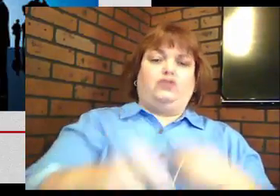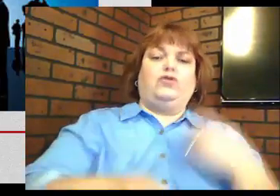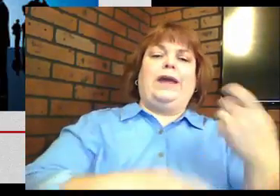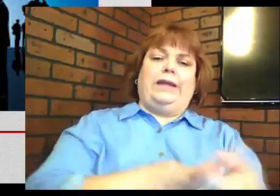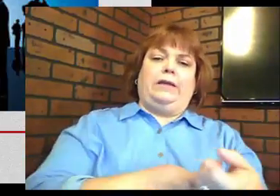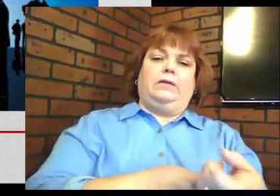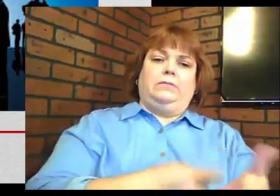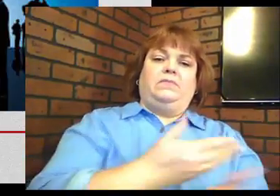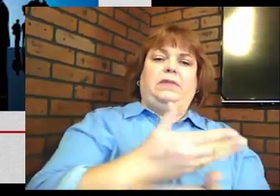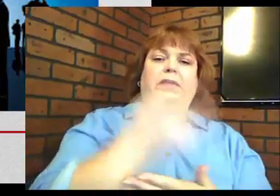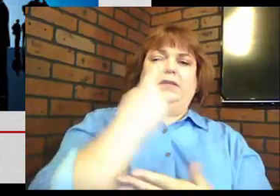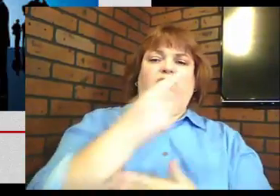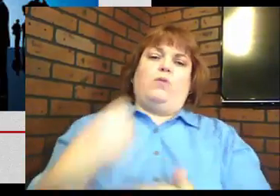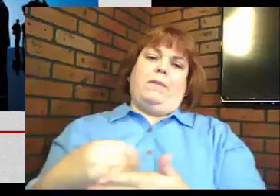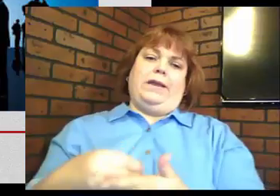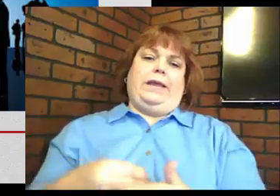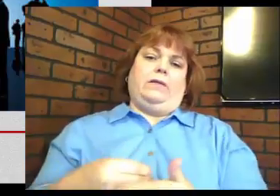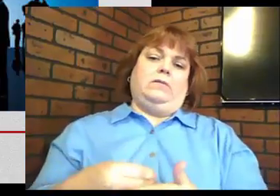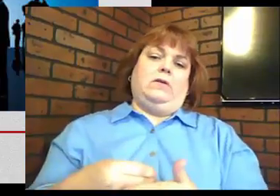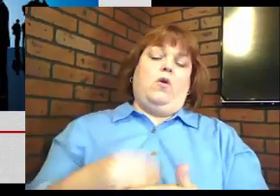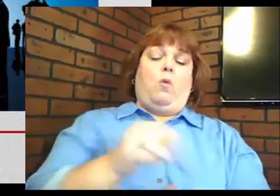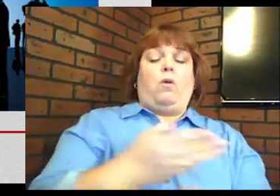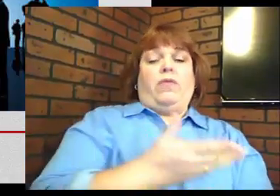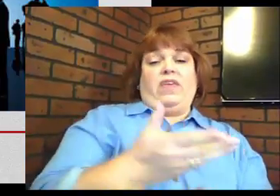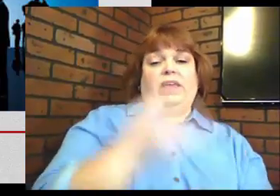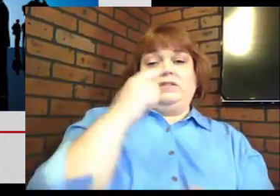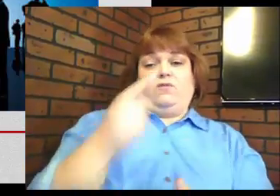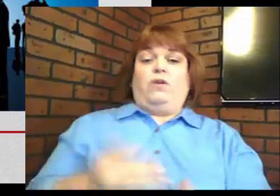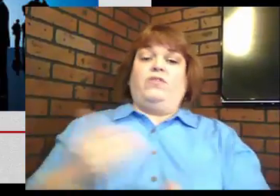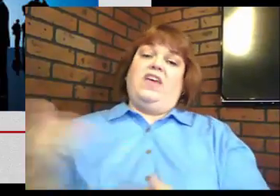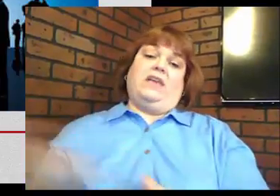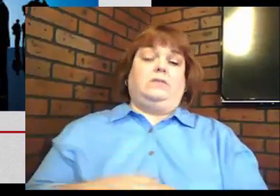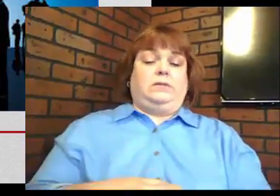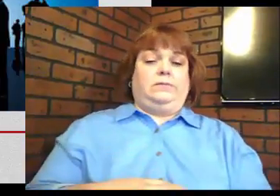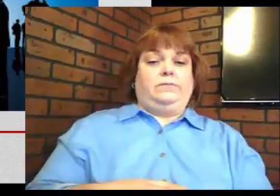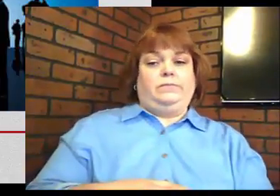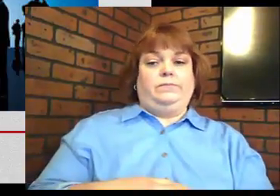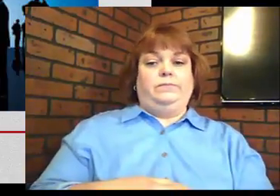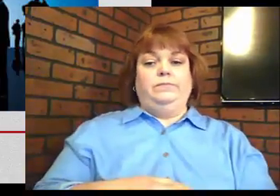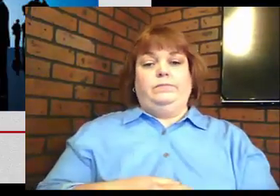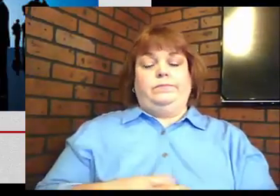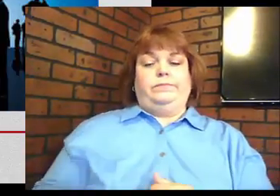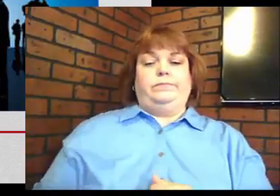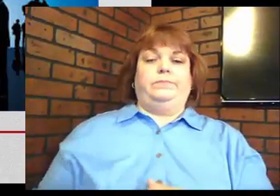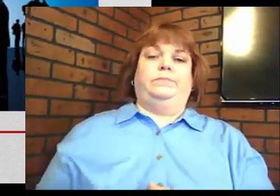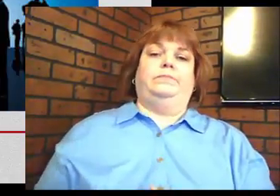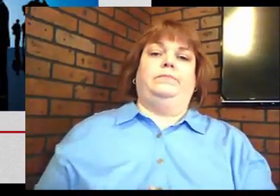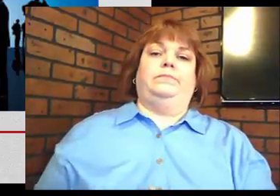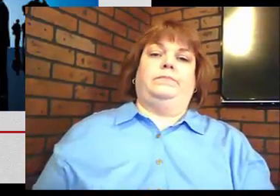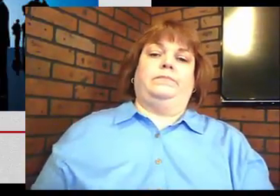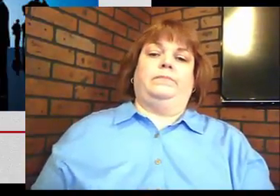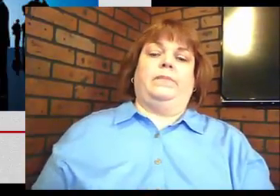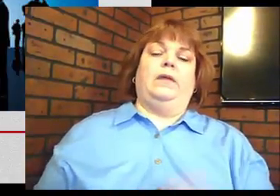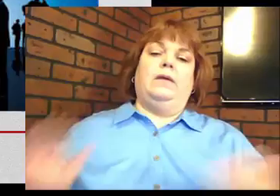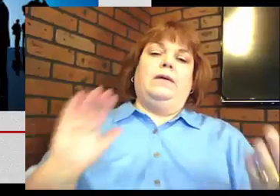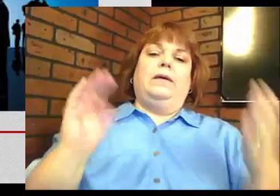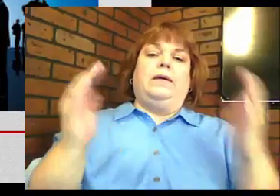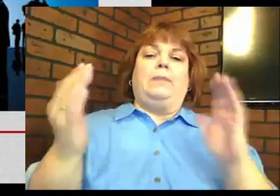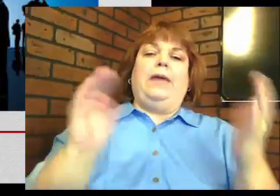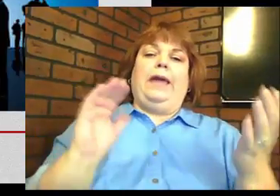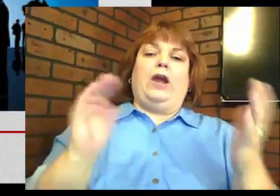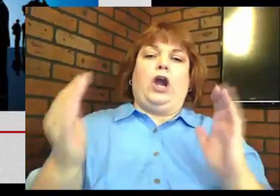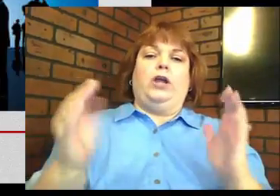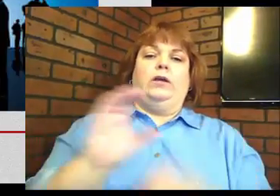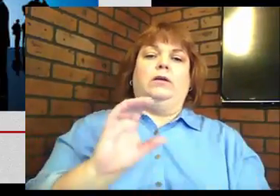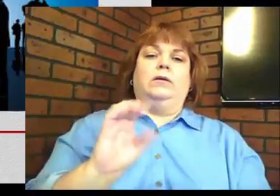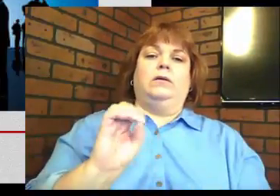or clothes, or maybe a service like electricity or gas, which